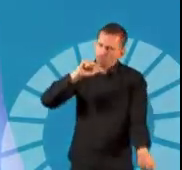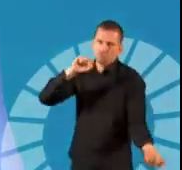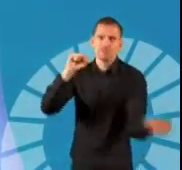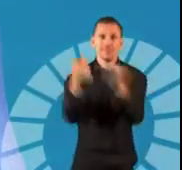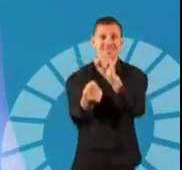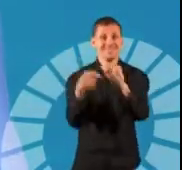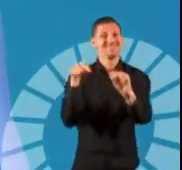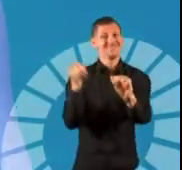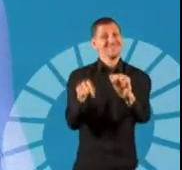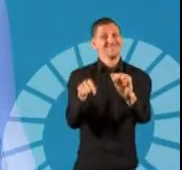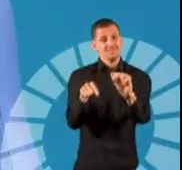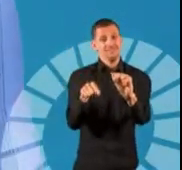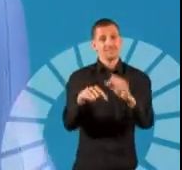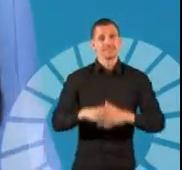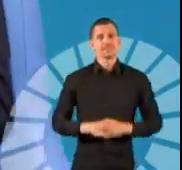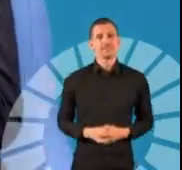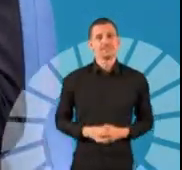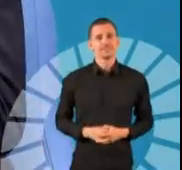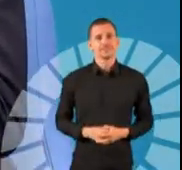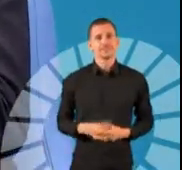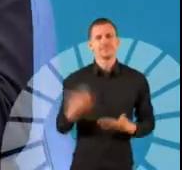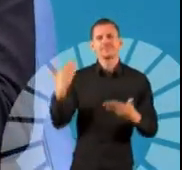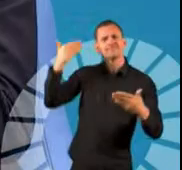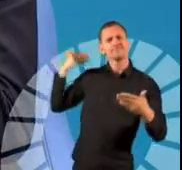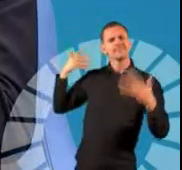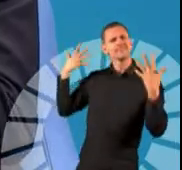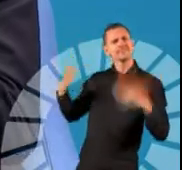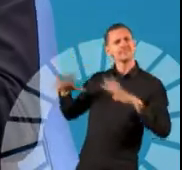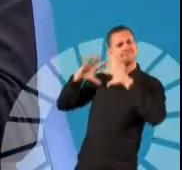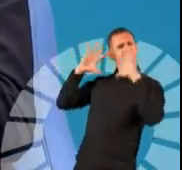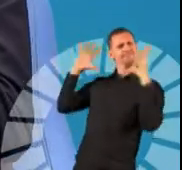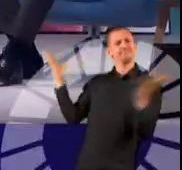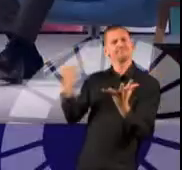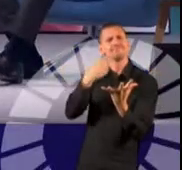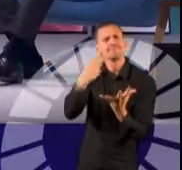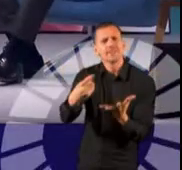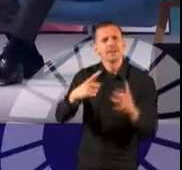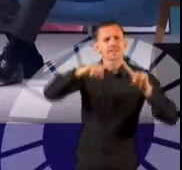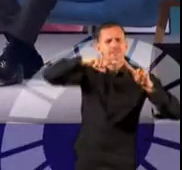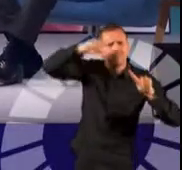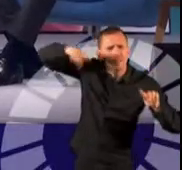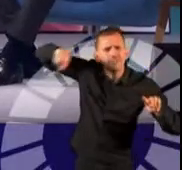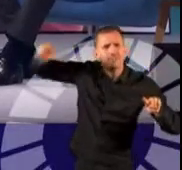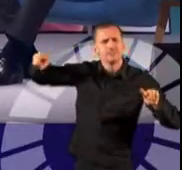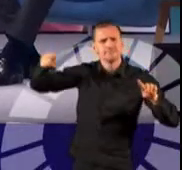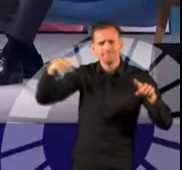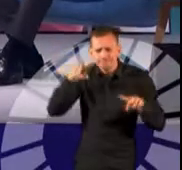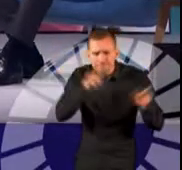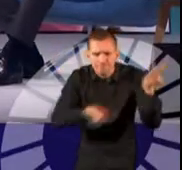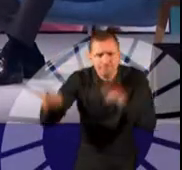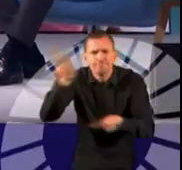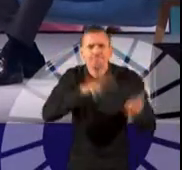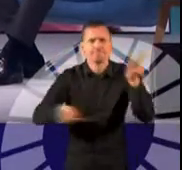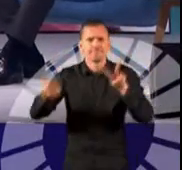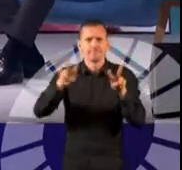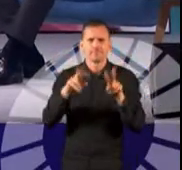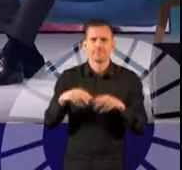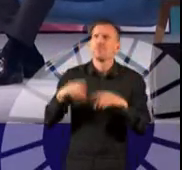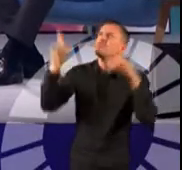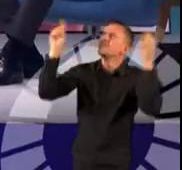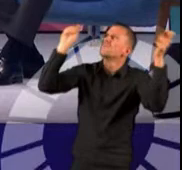to get along with this digital transformation that we're going through, this was mentioned by a previous speaker, the